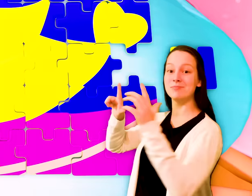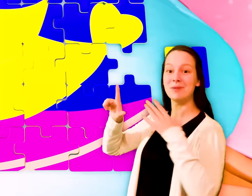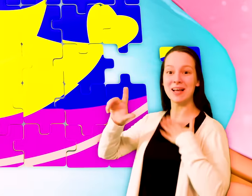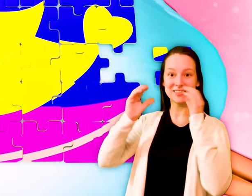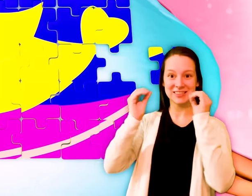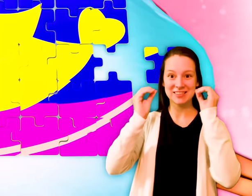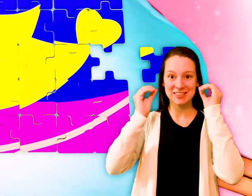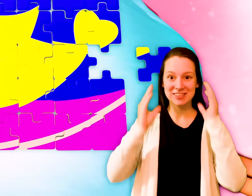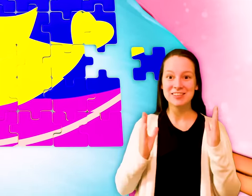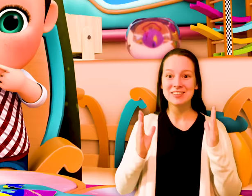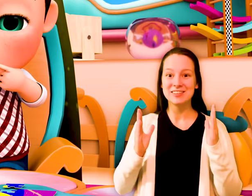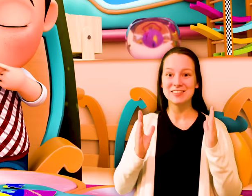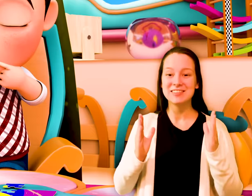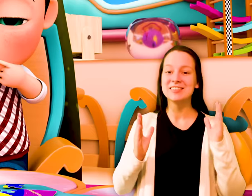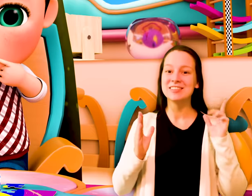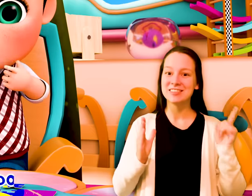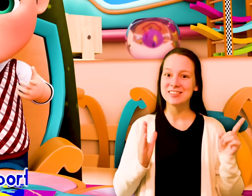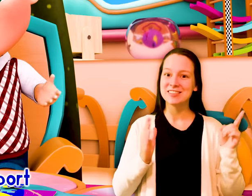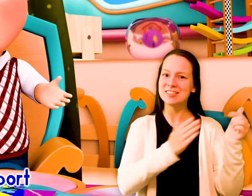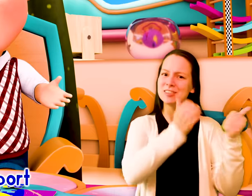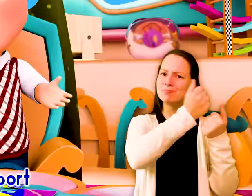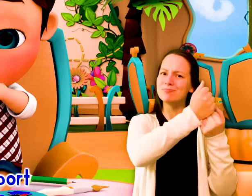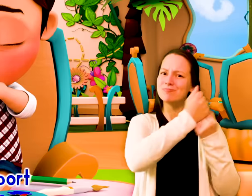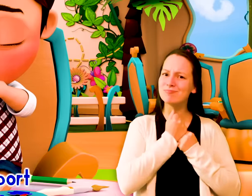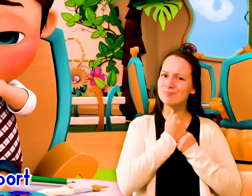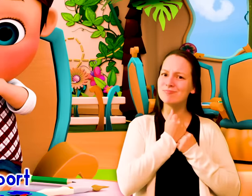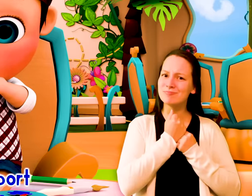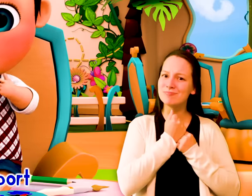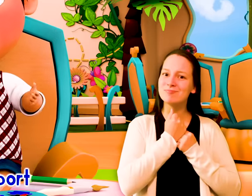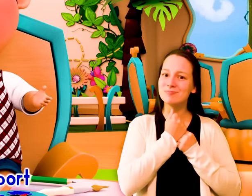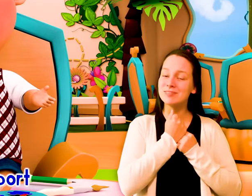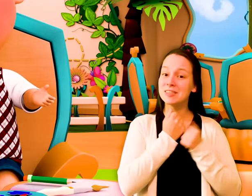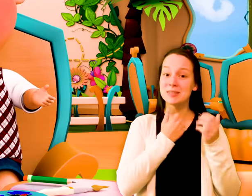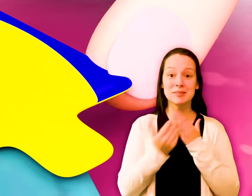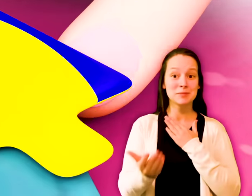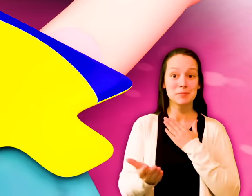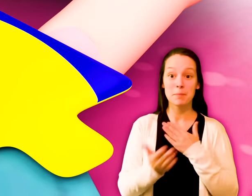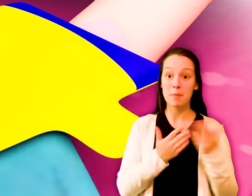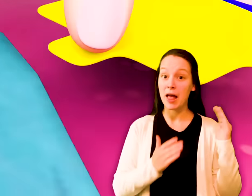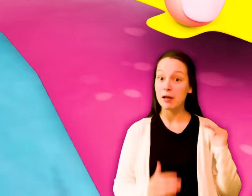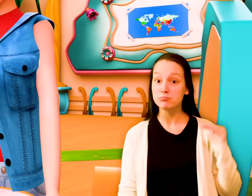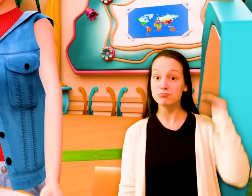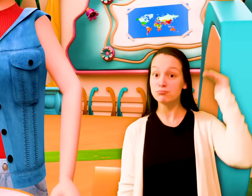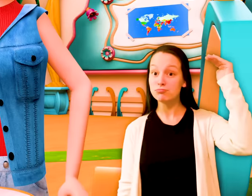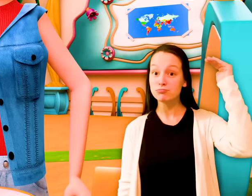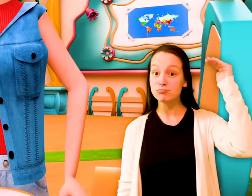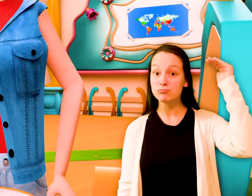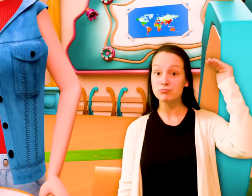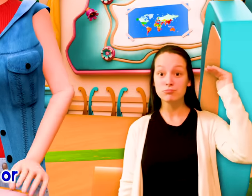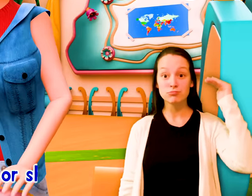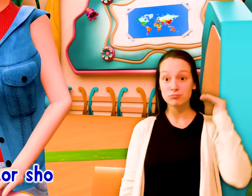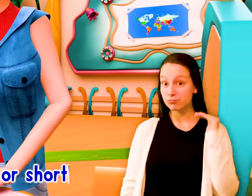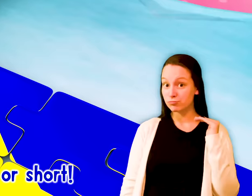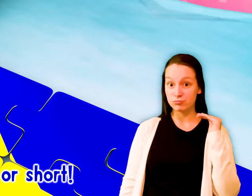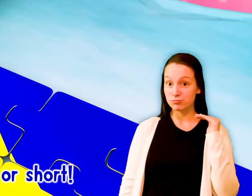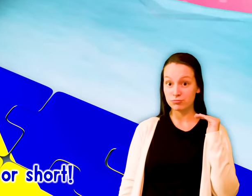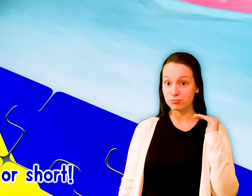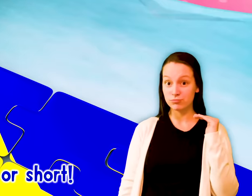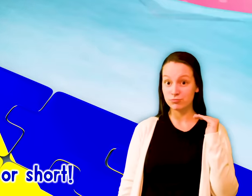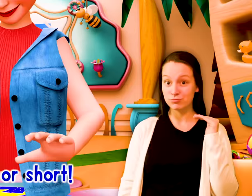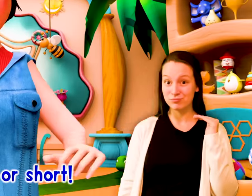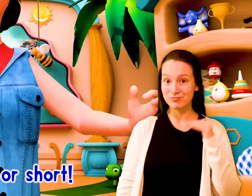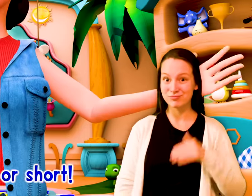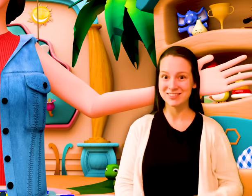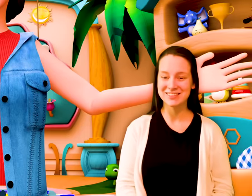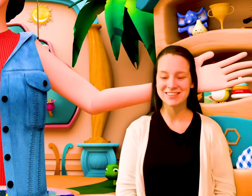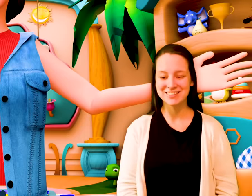wall. My teacher gives us support, doesn't matter if you're tall or